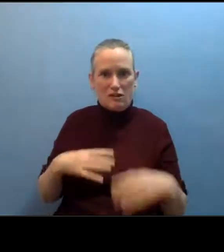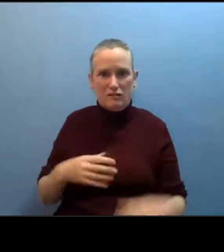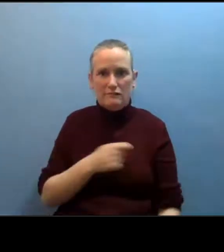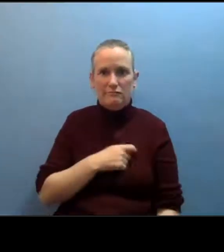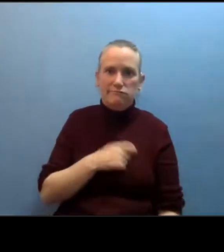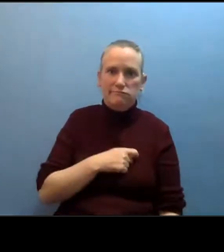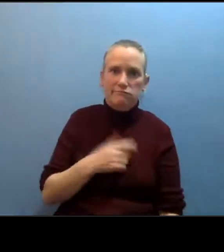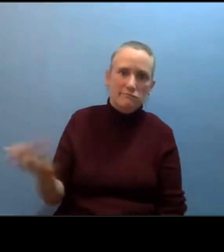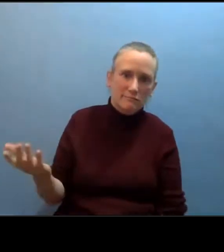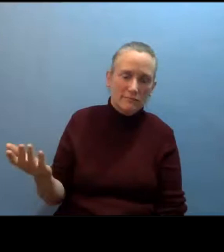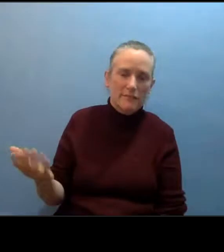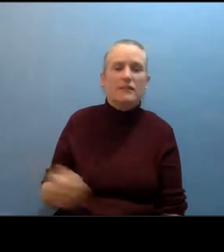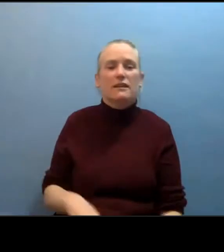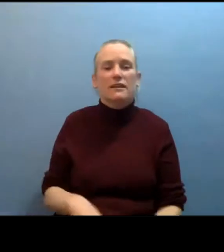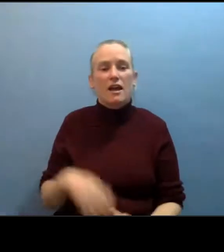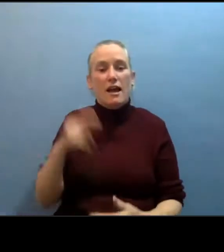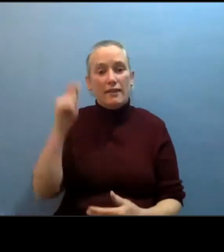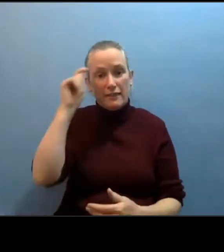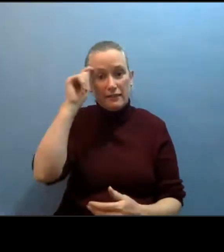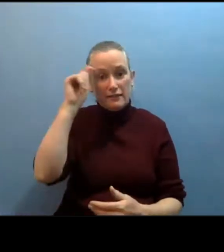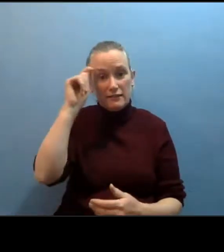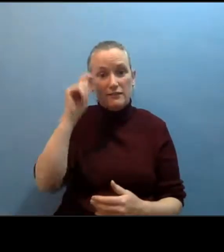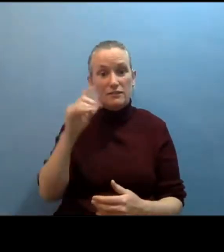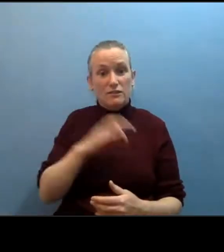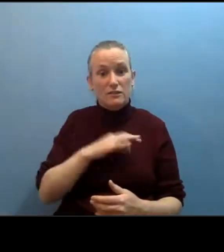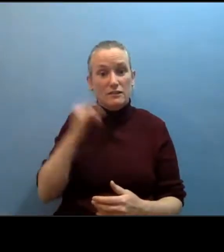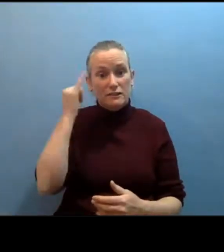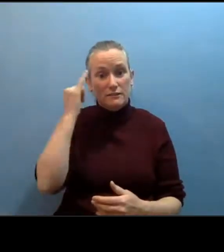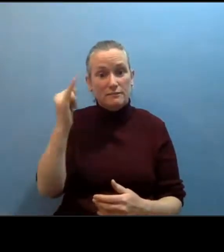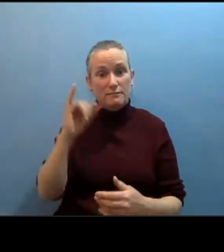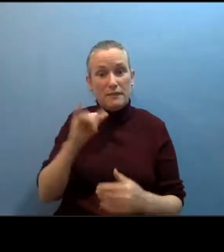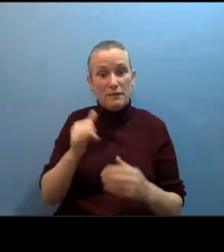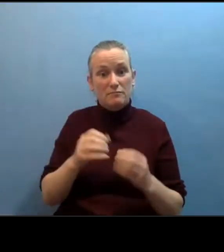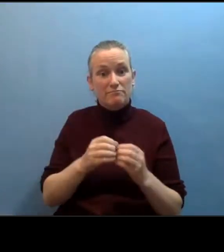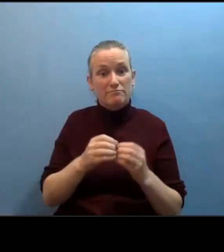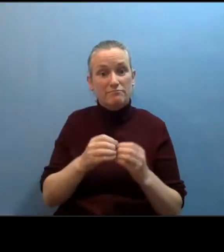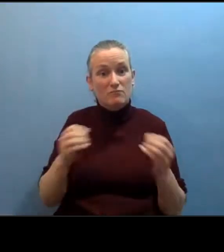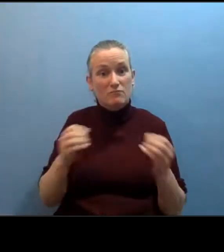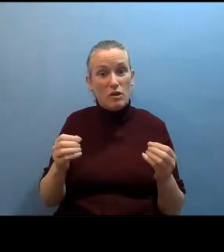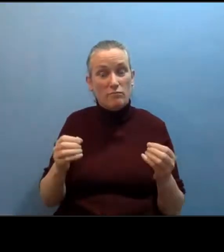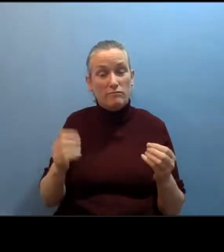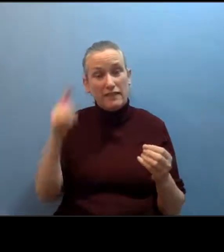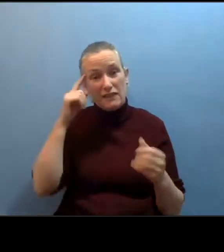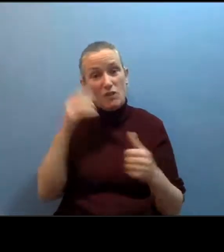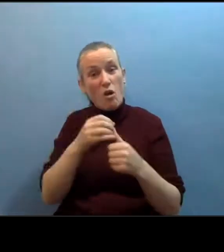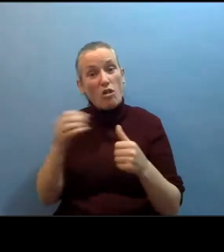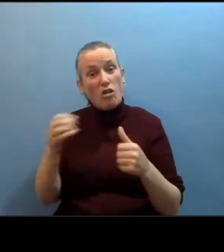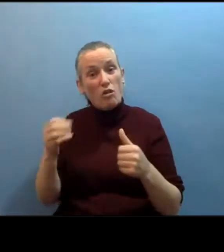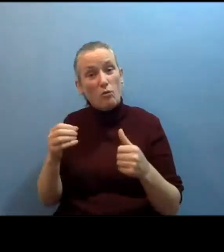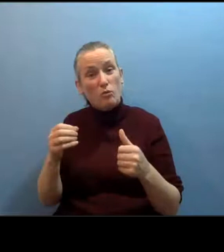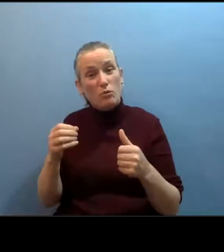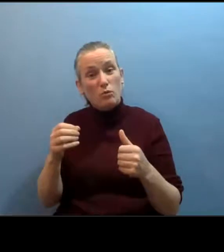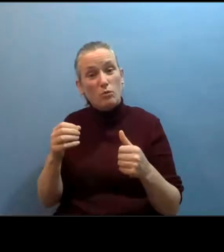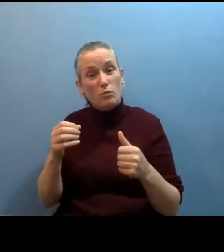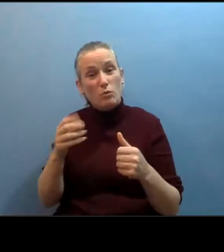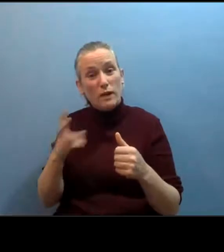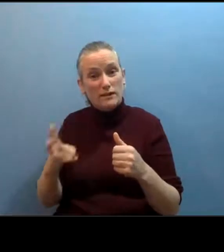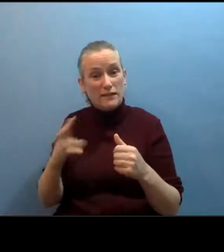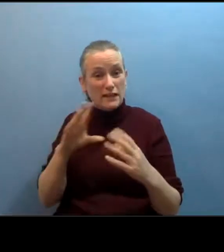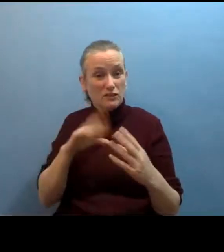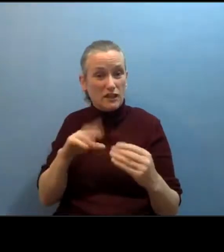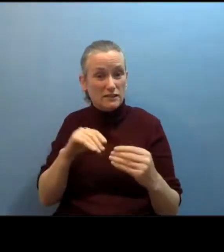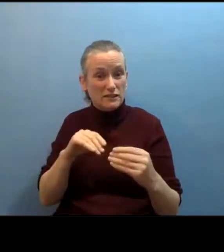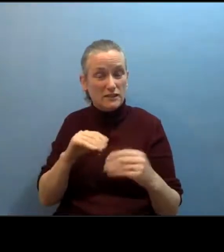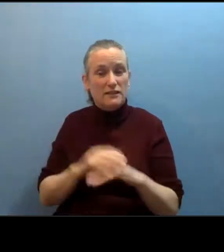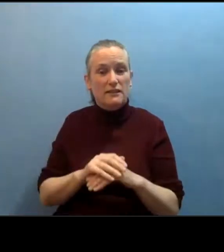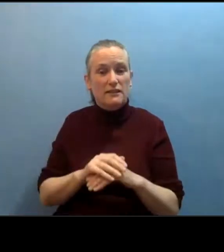her. So I think it would be a good idea to maybe open it up and think of other ways that you might like to have a chat. So it could be depending